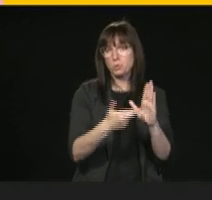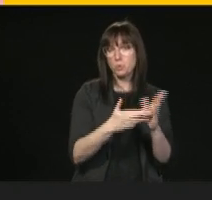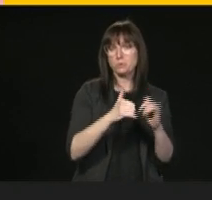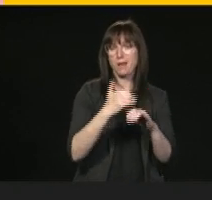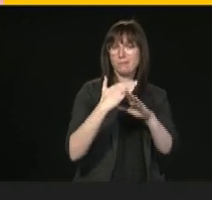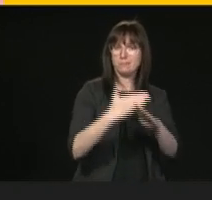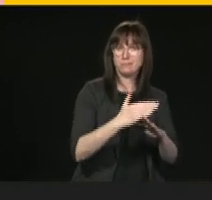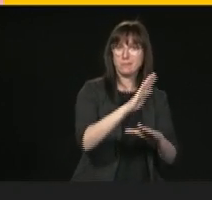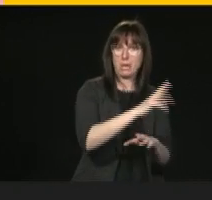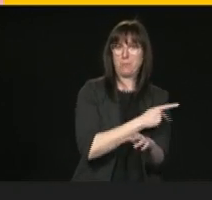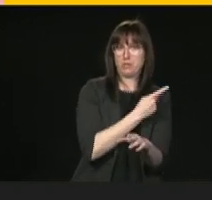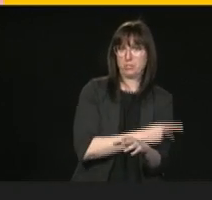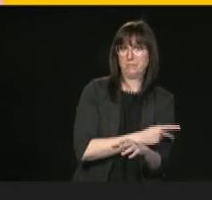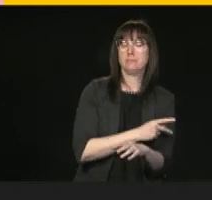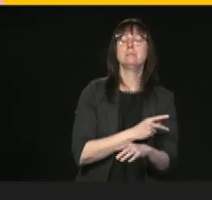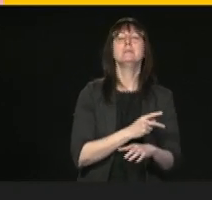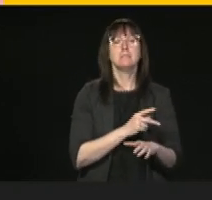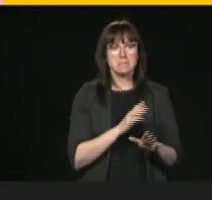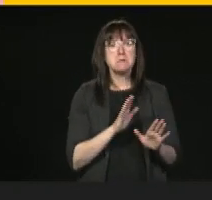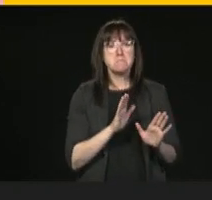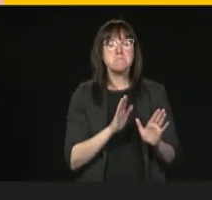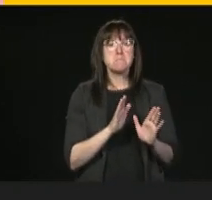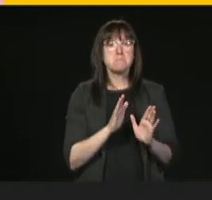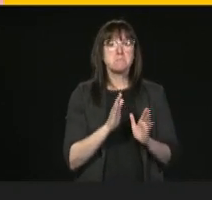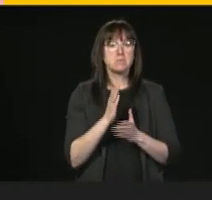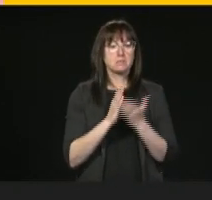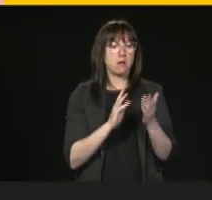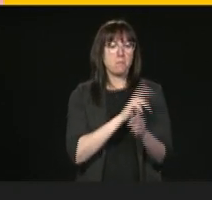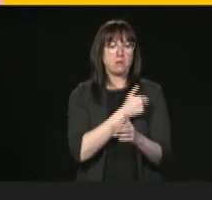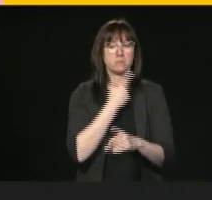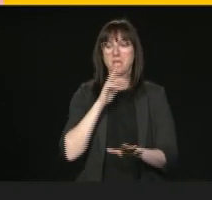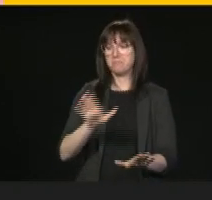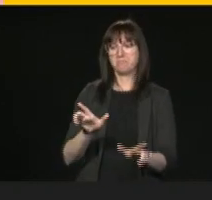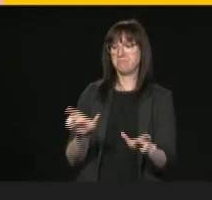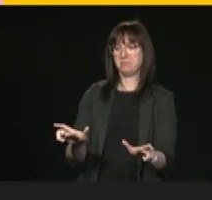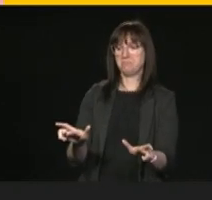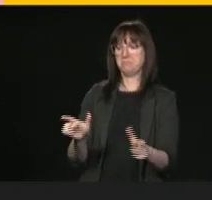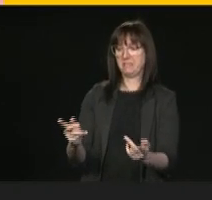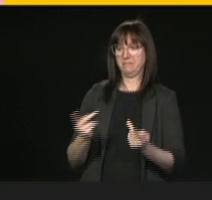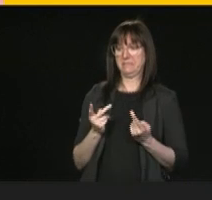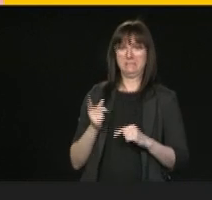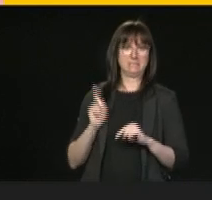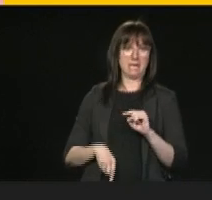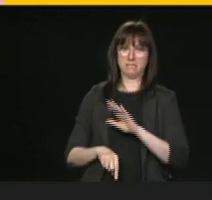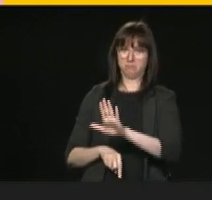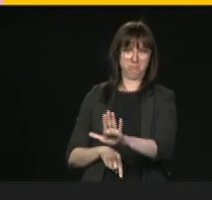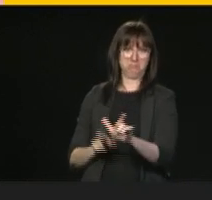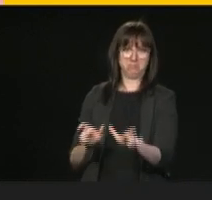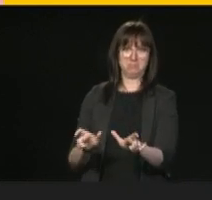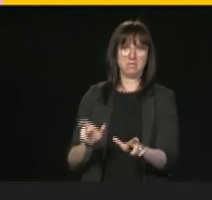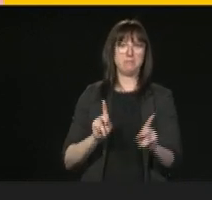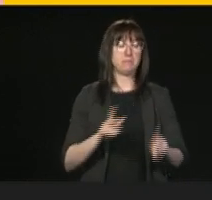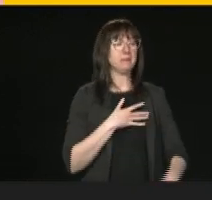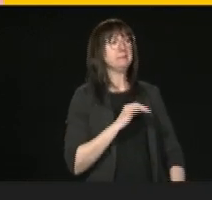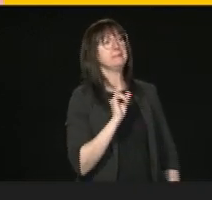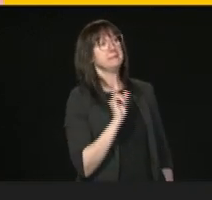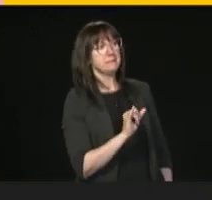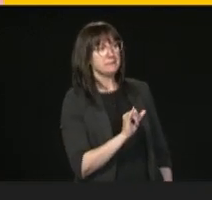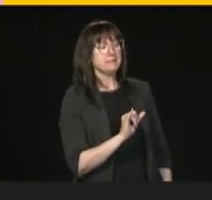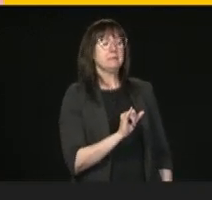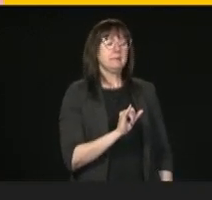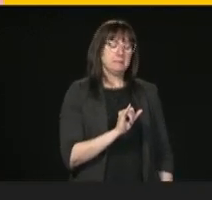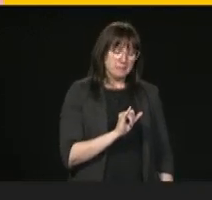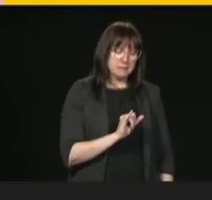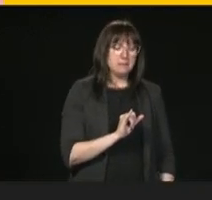or basically said, no, there's no visitors allowed. People, I think, understand that the need to be able to